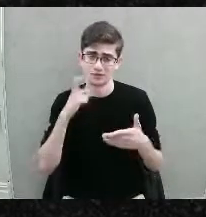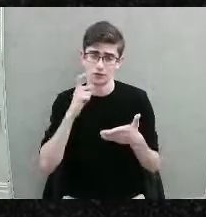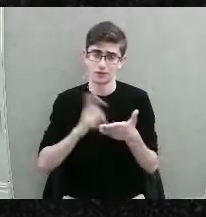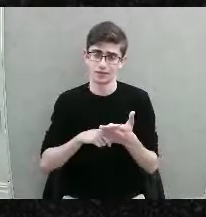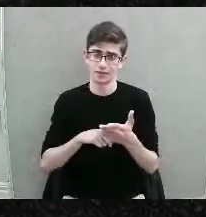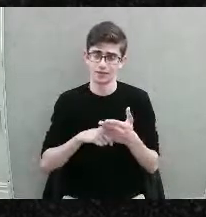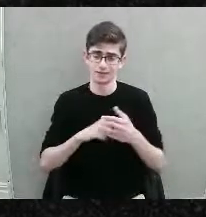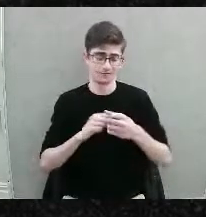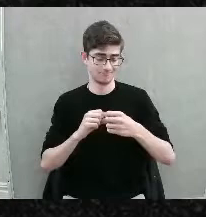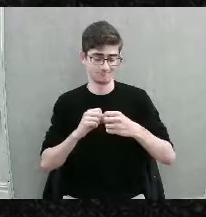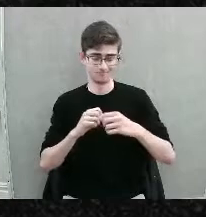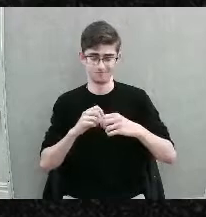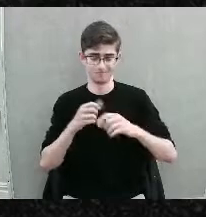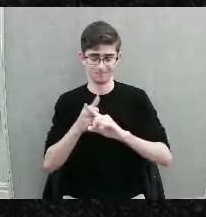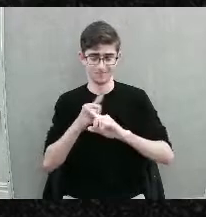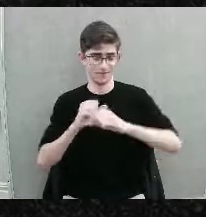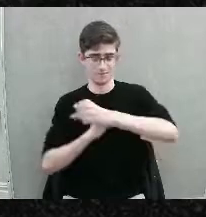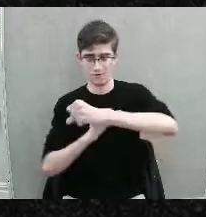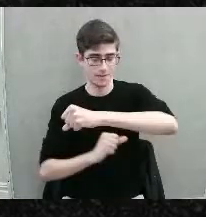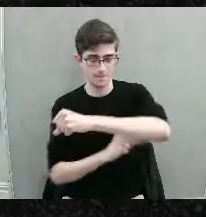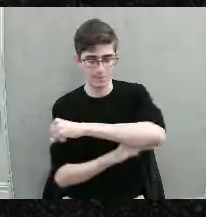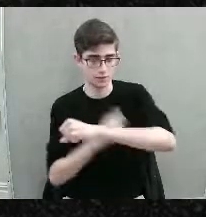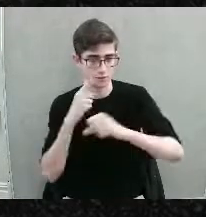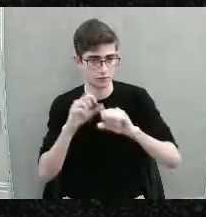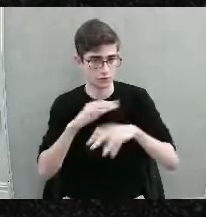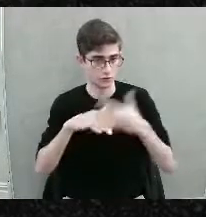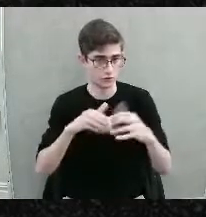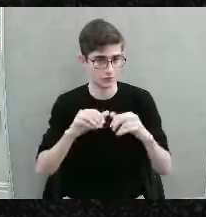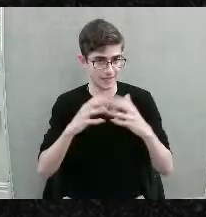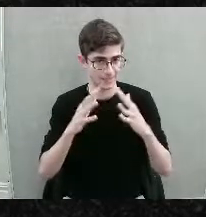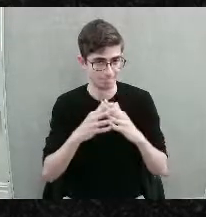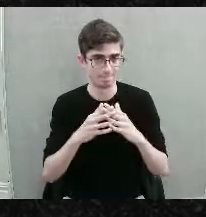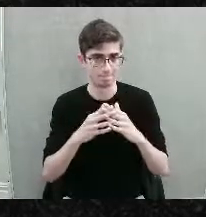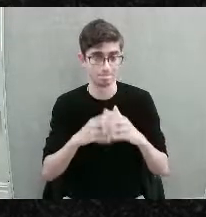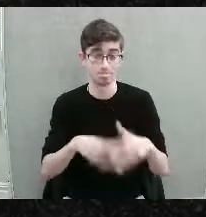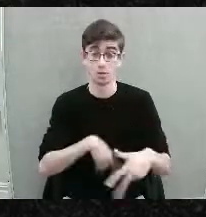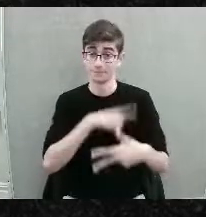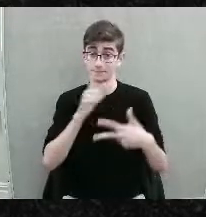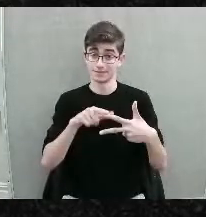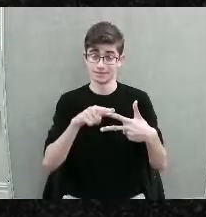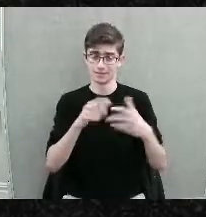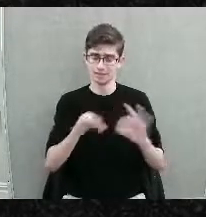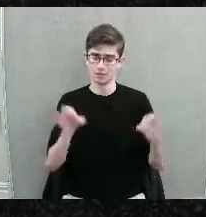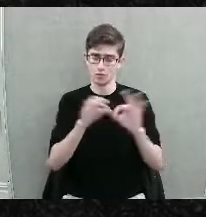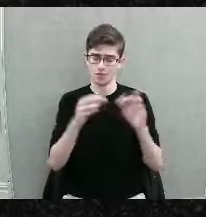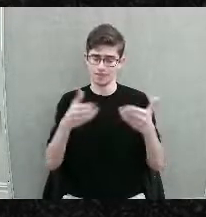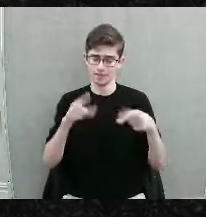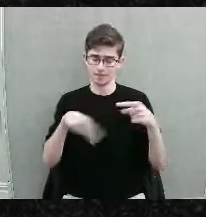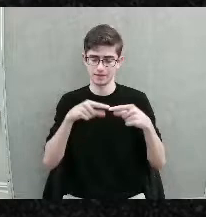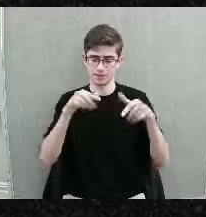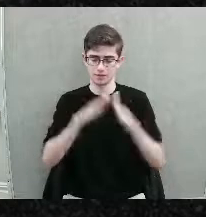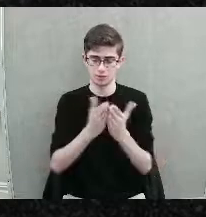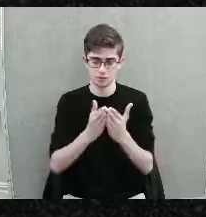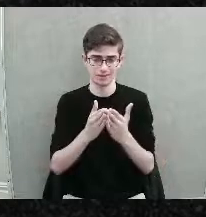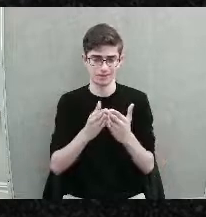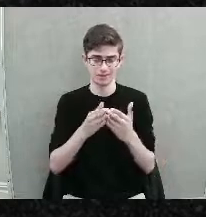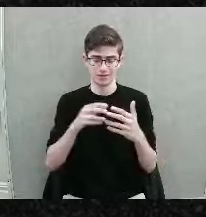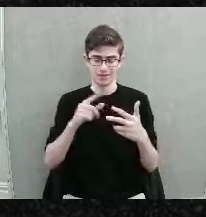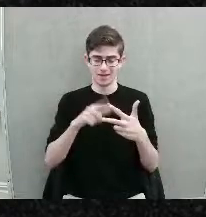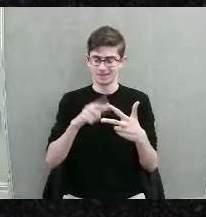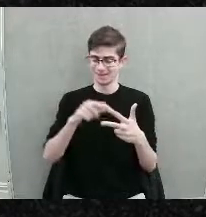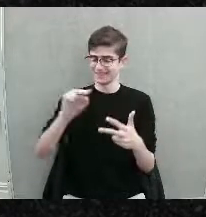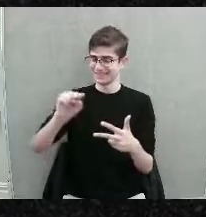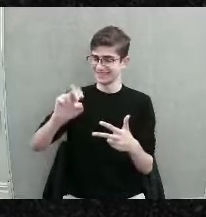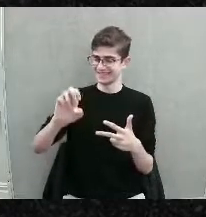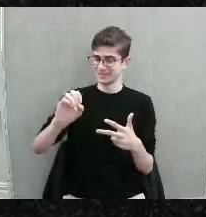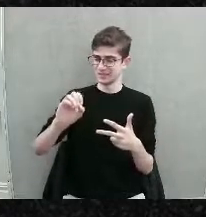organization. Okay, second contribution that we hope that this book would make concerns the question of what neoliberalism is and